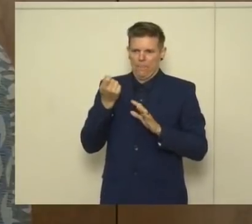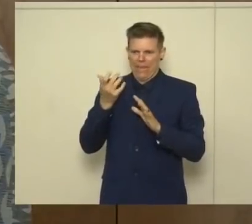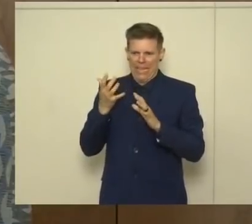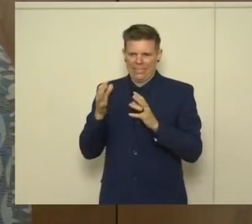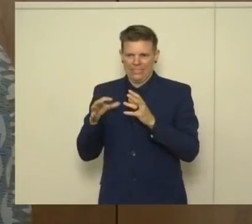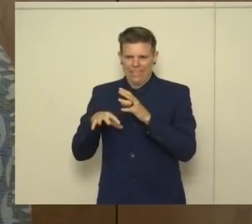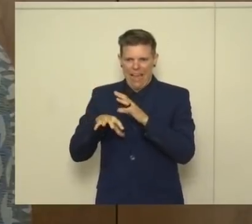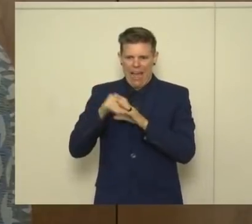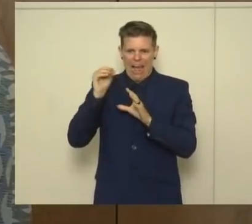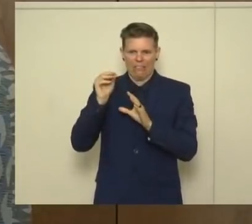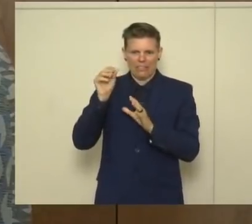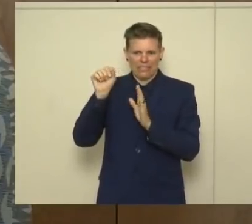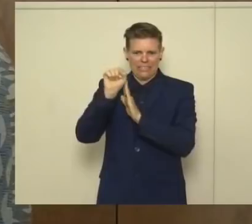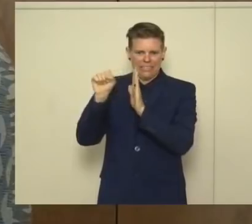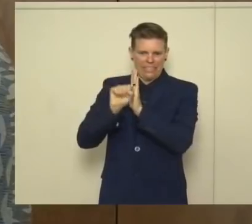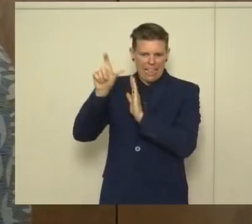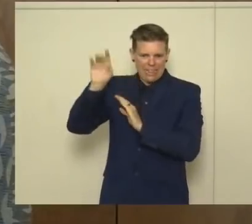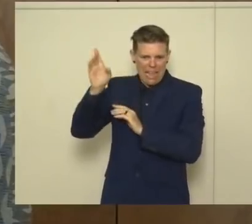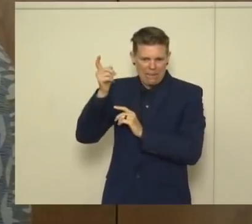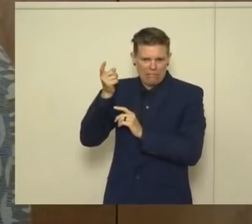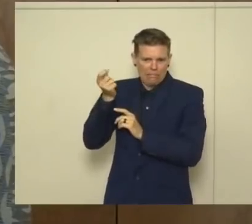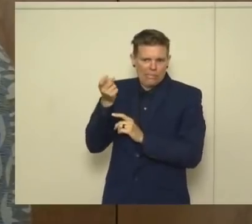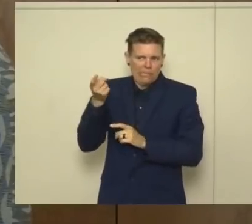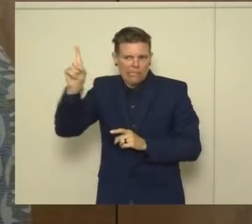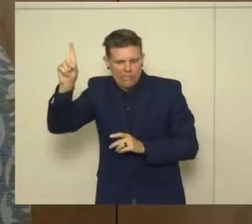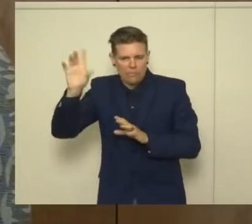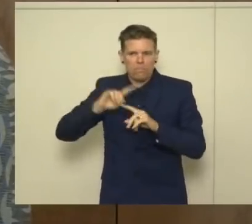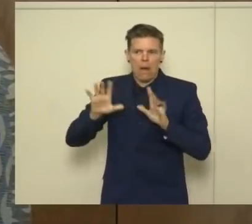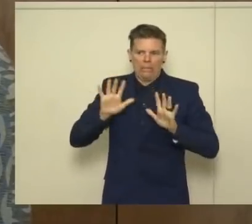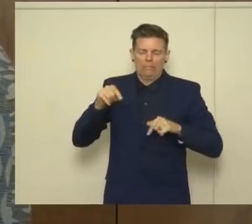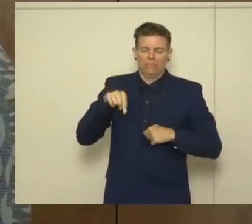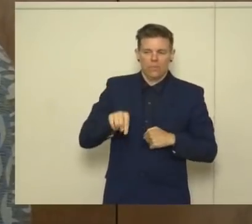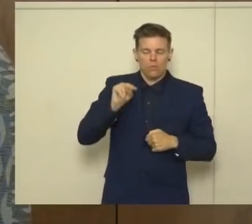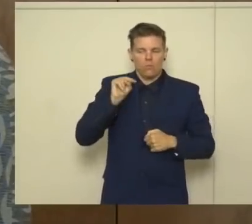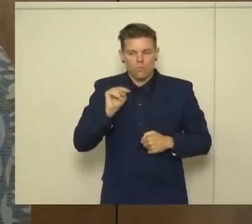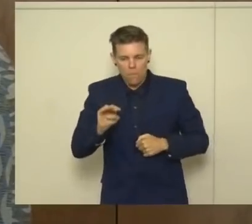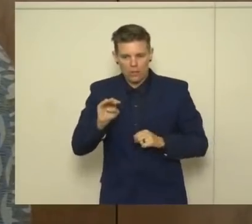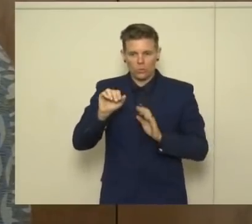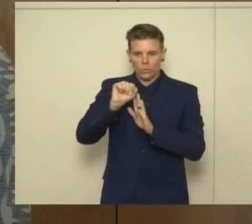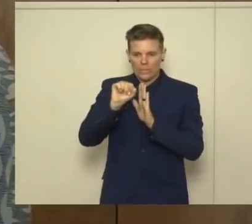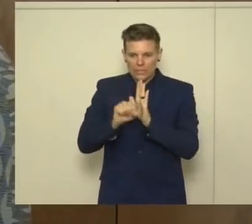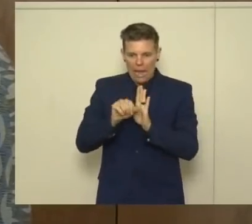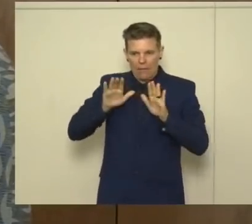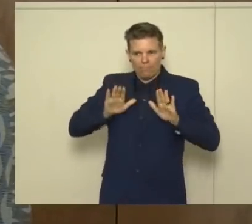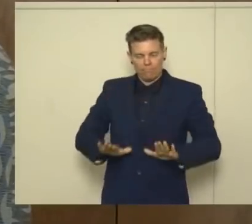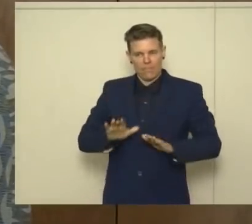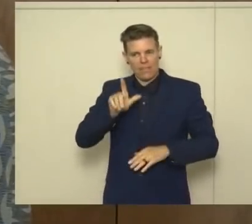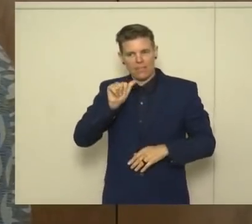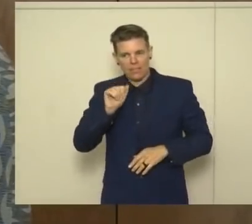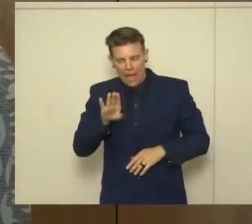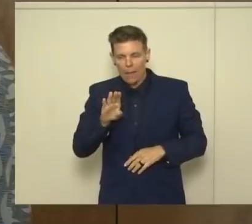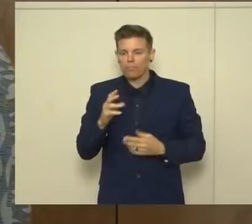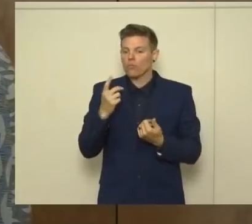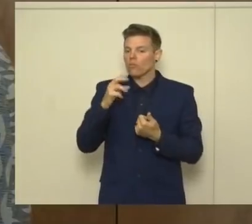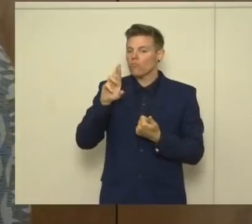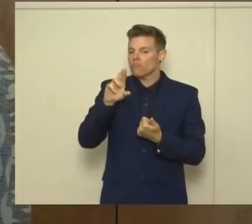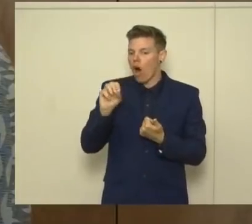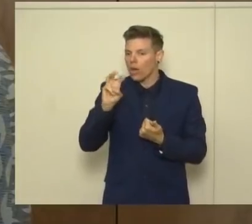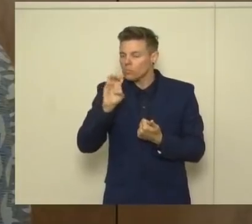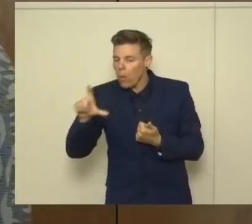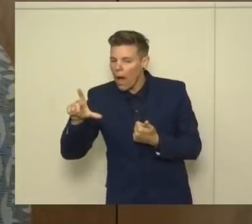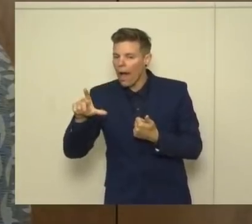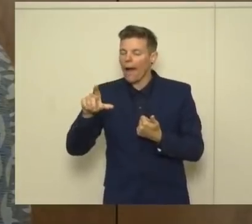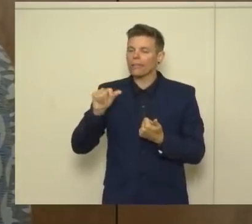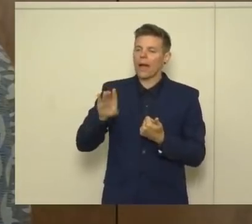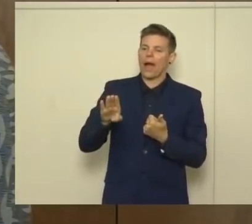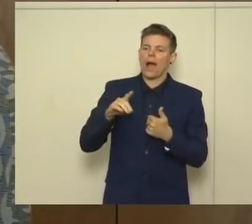Mexico Pathology Associates in Roswell and to New Mexico State, who's gearing up to do more laboratory test results for us.